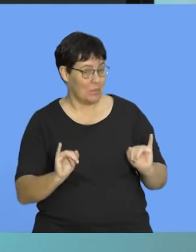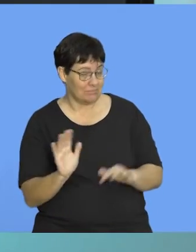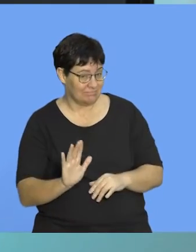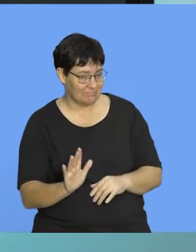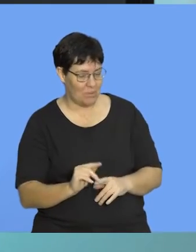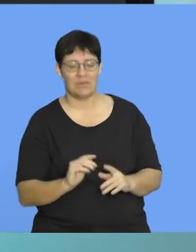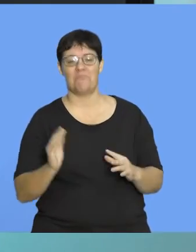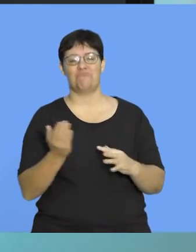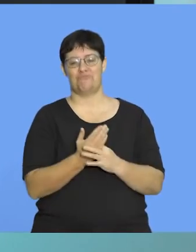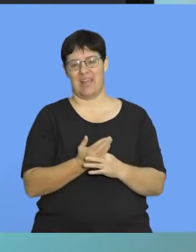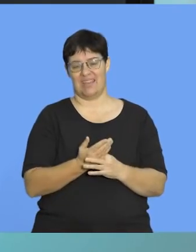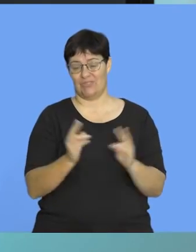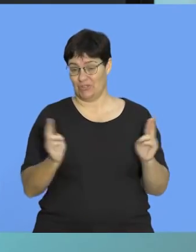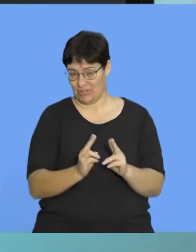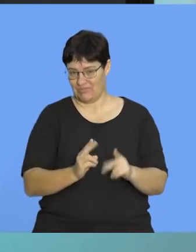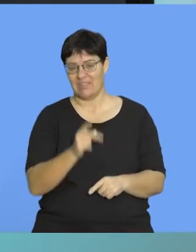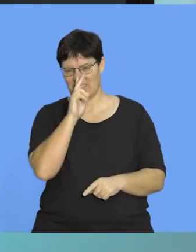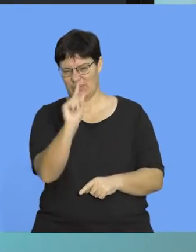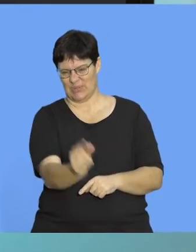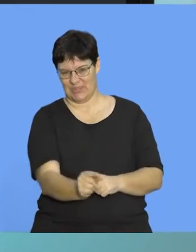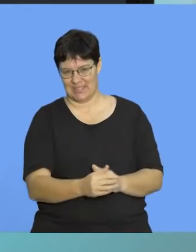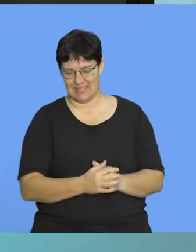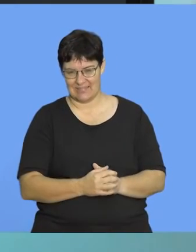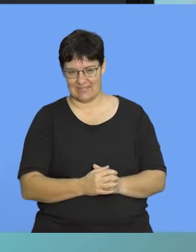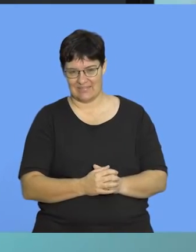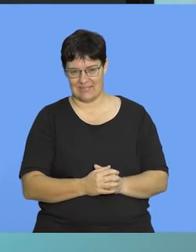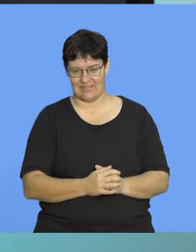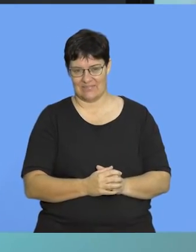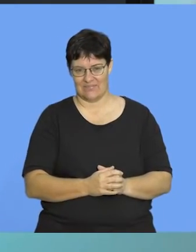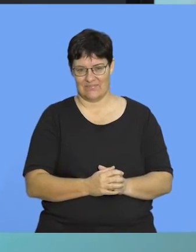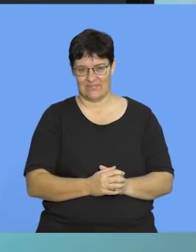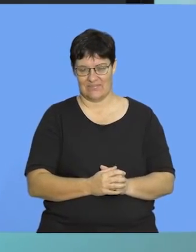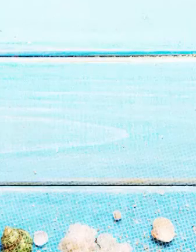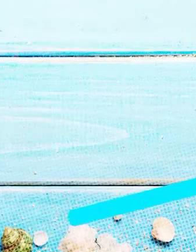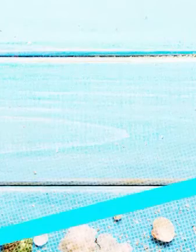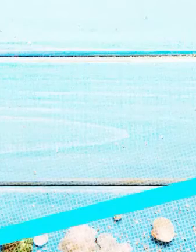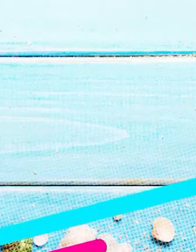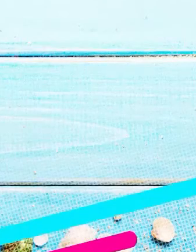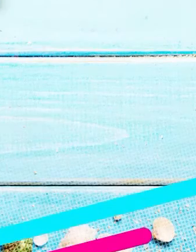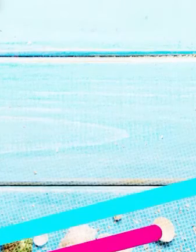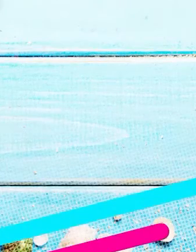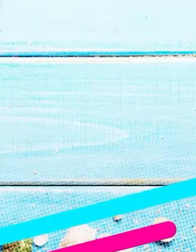wasn't too bad. We're going to take a short break, and I'll see you in a couple of minutes.